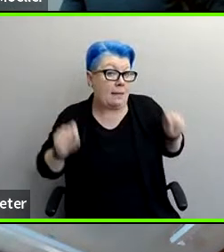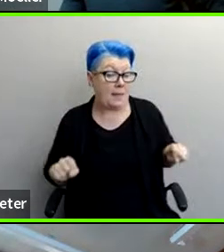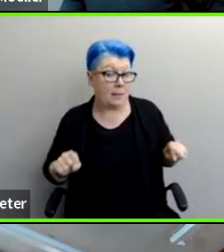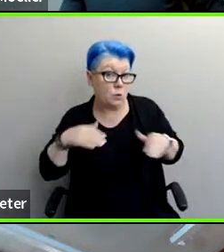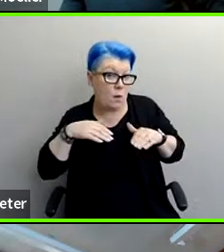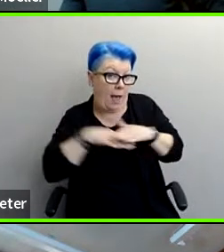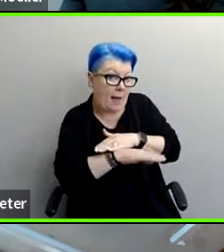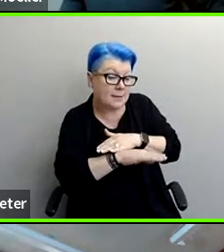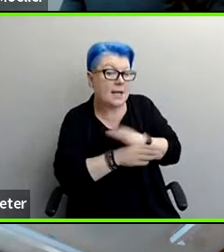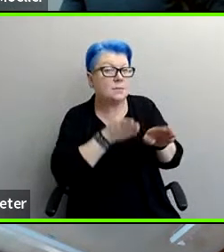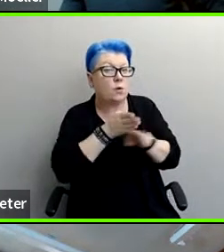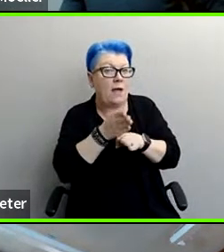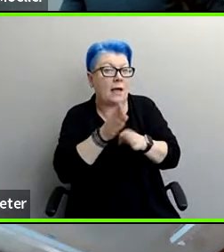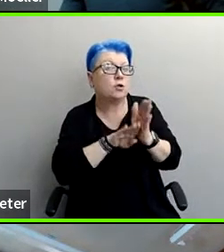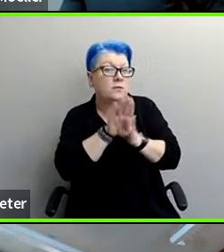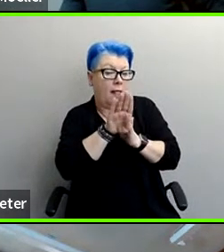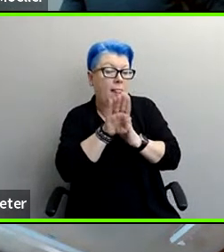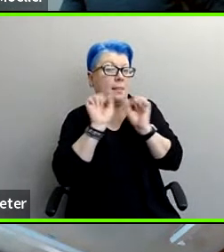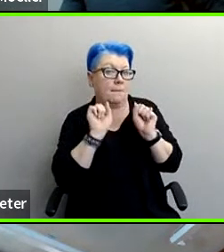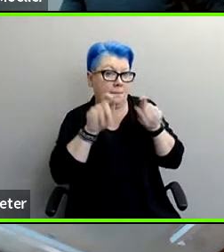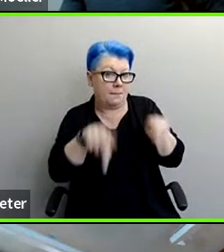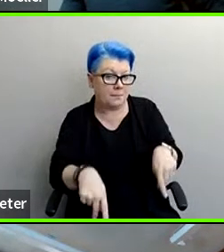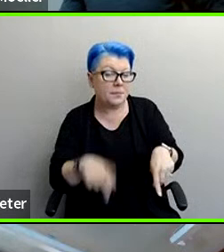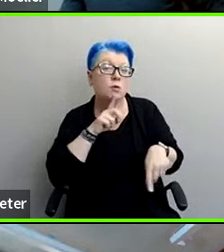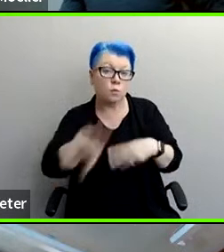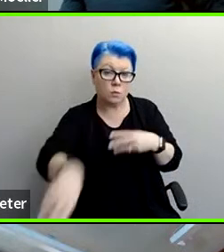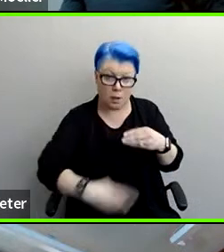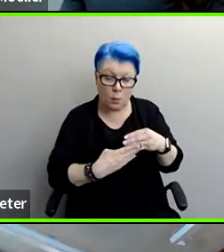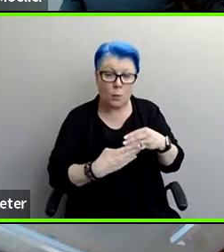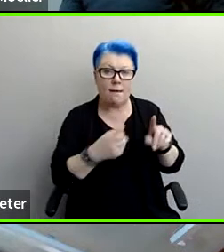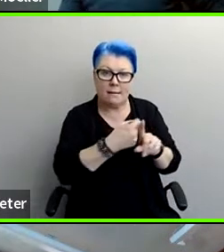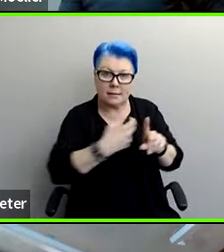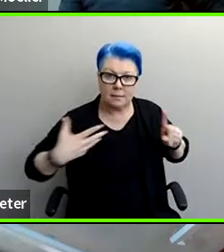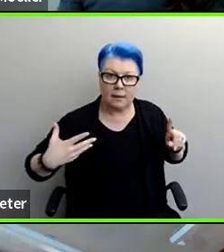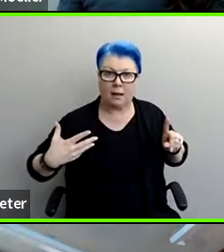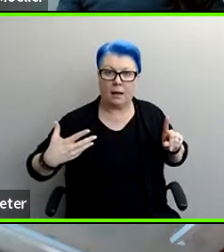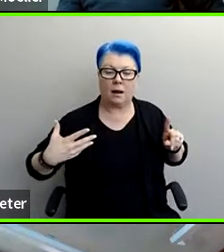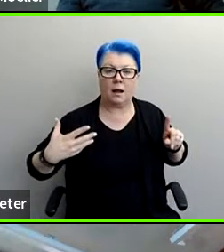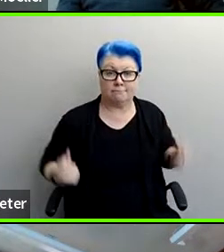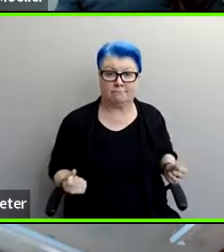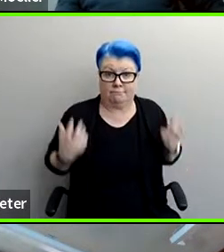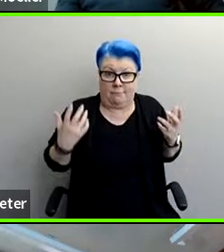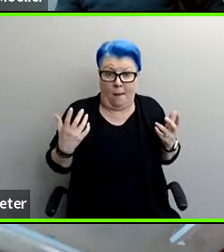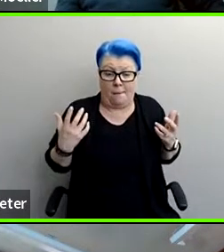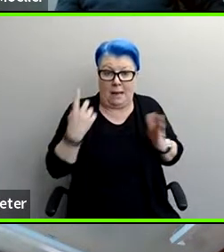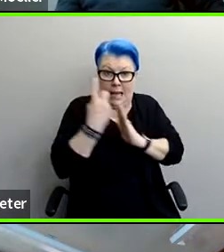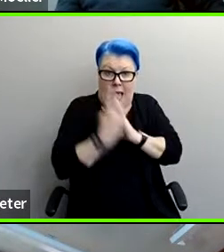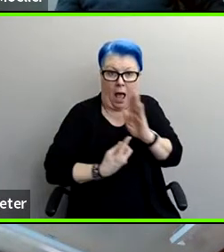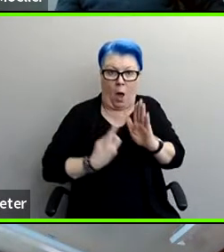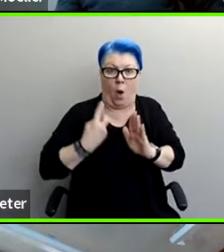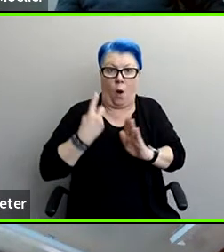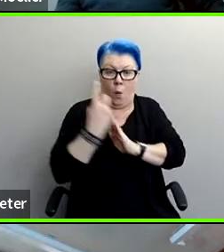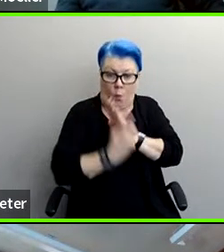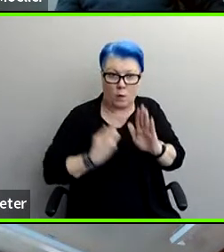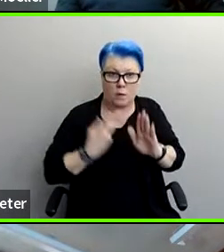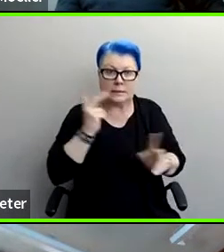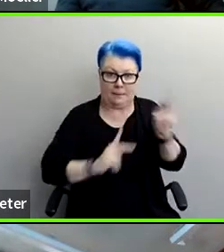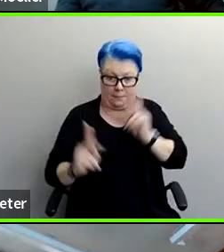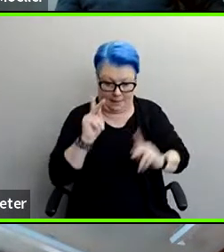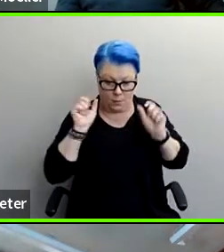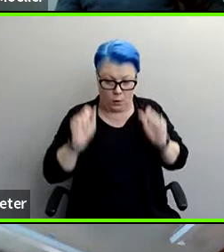access professional development opportunities to include expanding the amount of hours that people